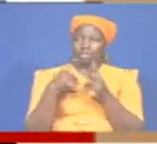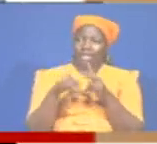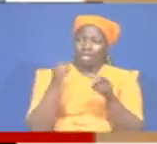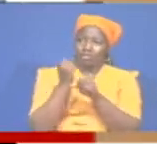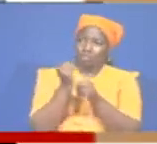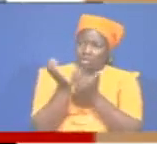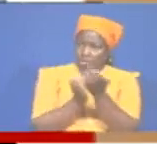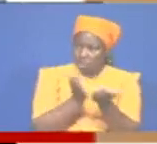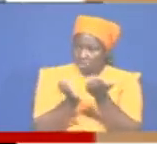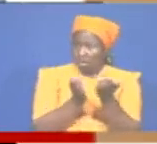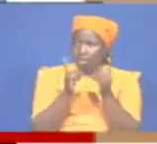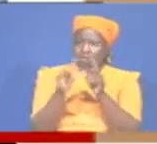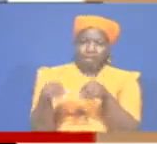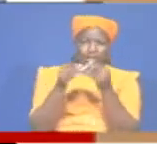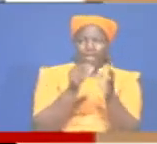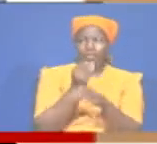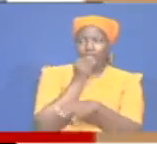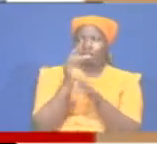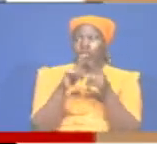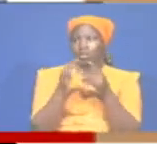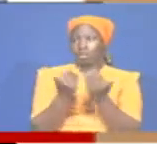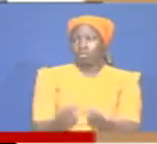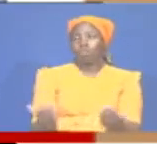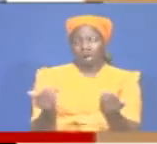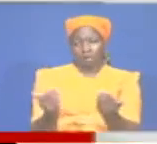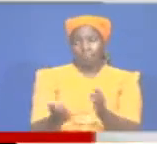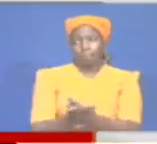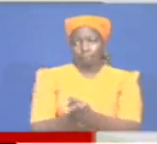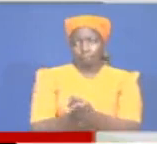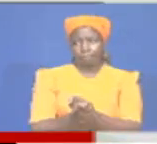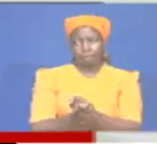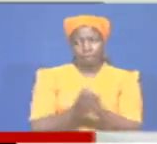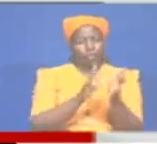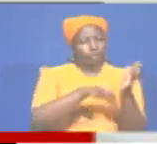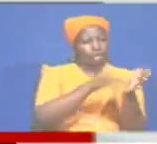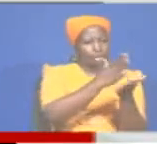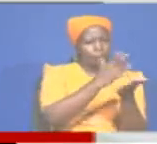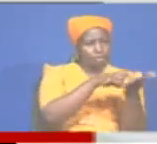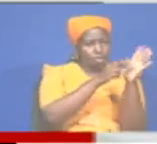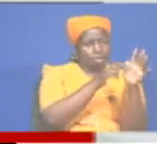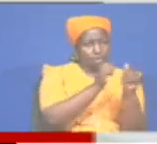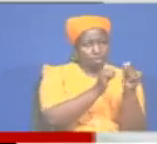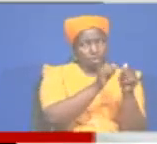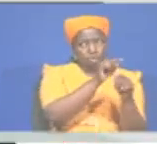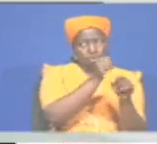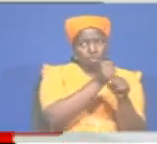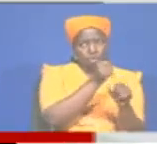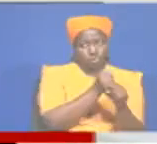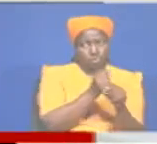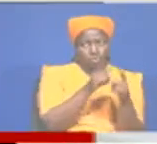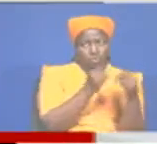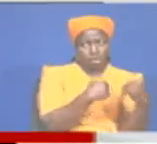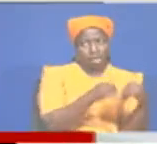mm-hmm. to feed the orphans. Are there some of the projects that you have also engaged in to at least try and get